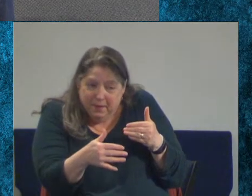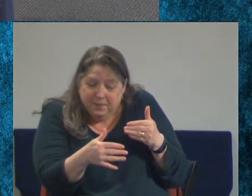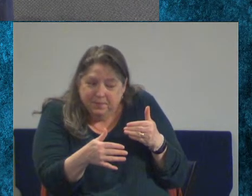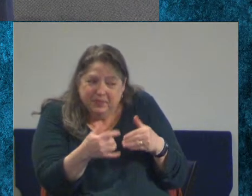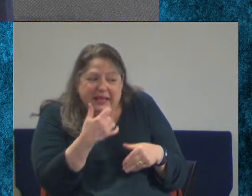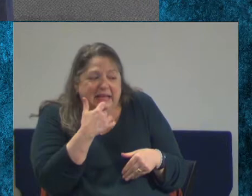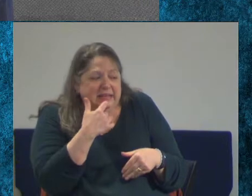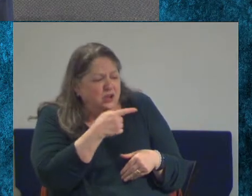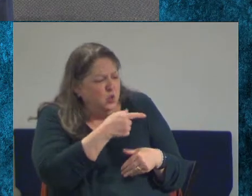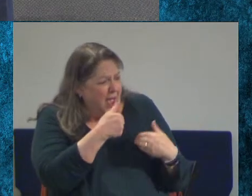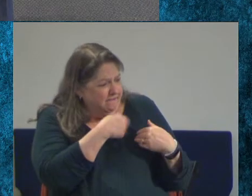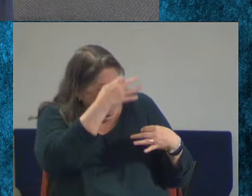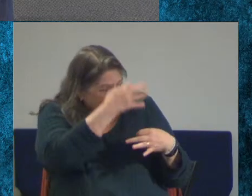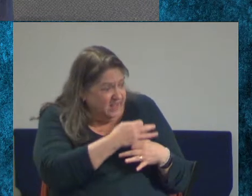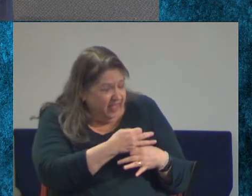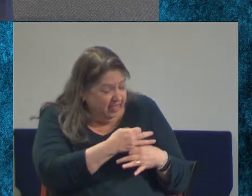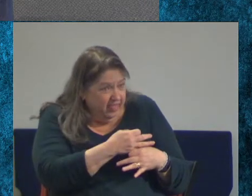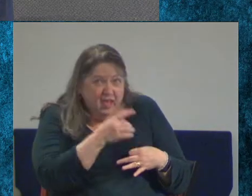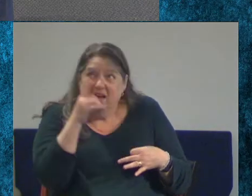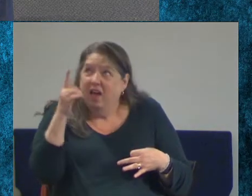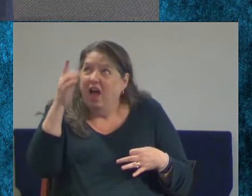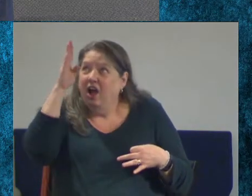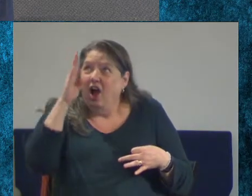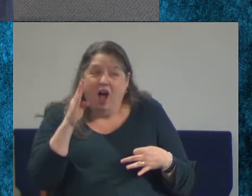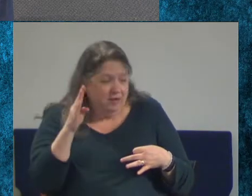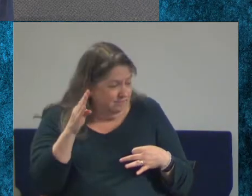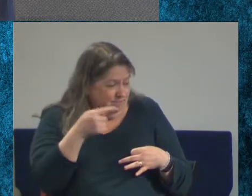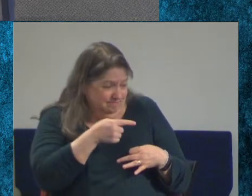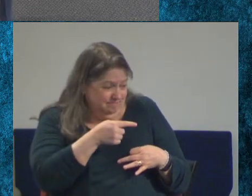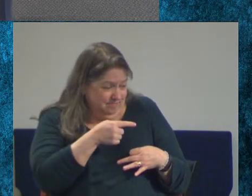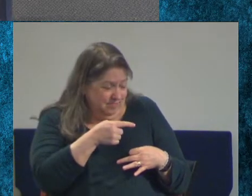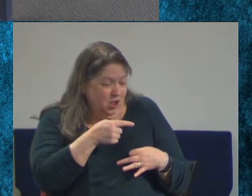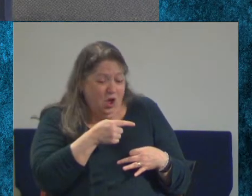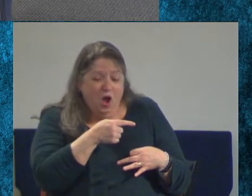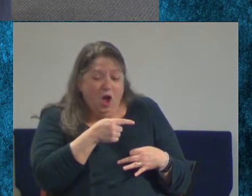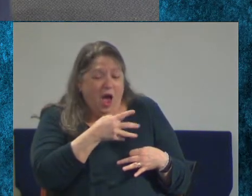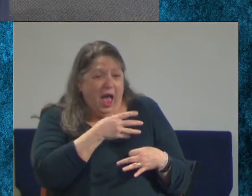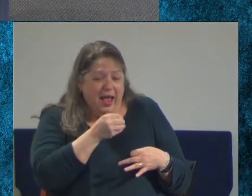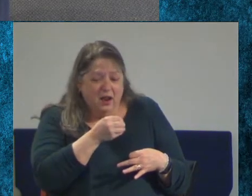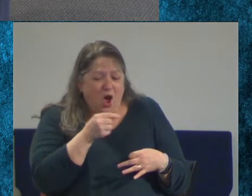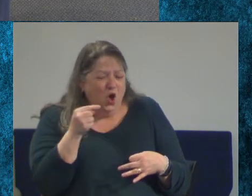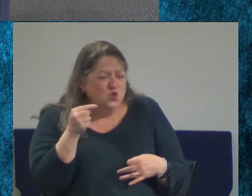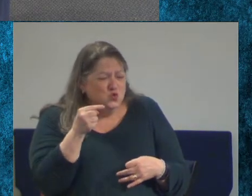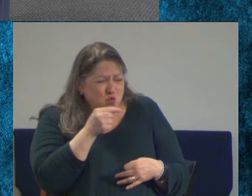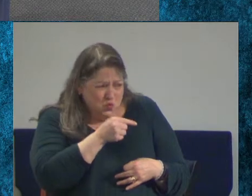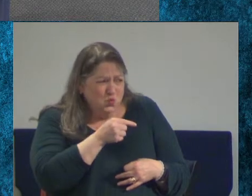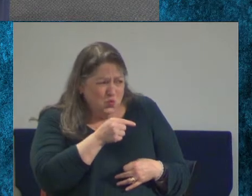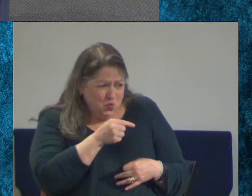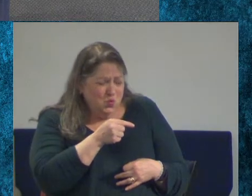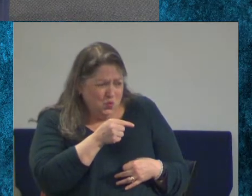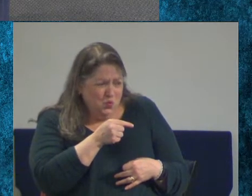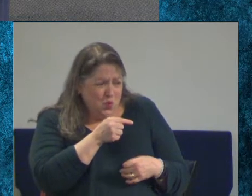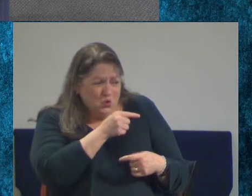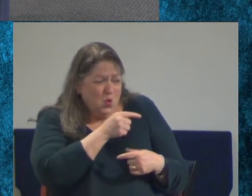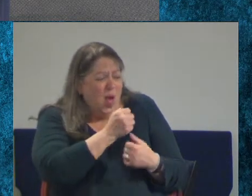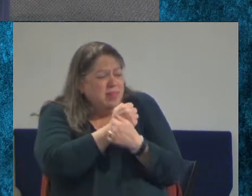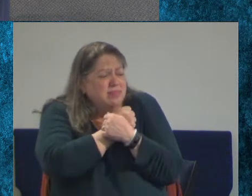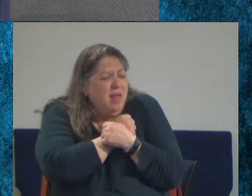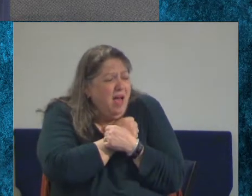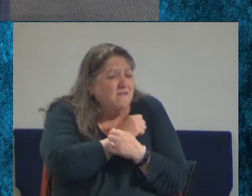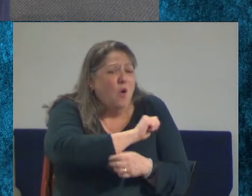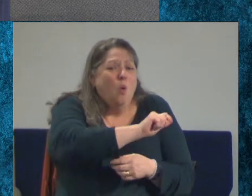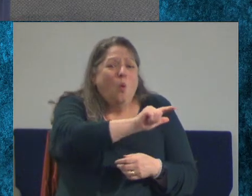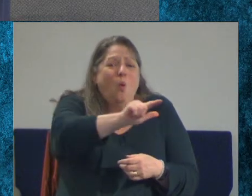the faith in the Lord. He says, you know, I'm thankful for your love for the saints, but he also says, notice point two, he is